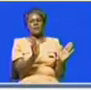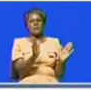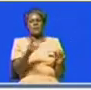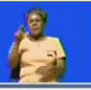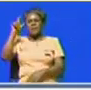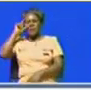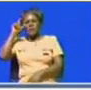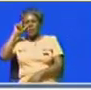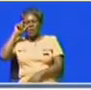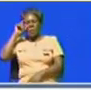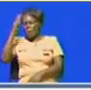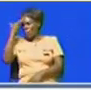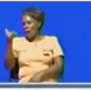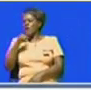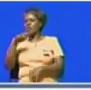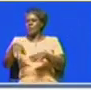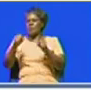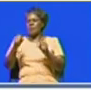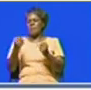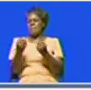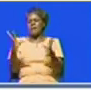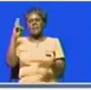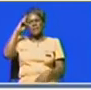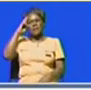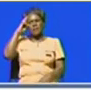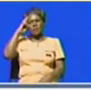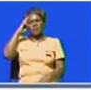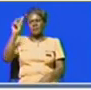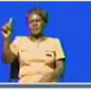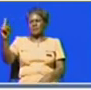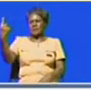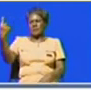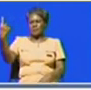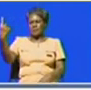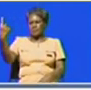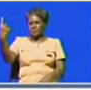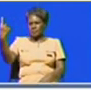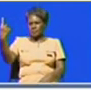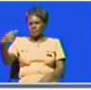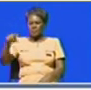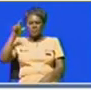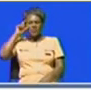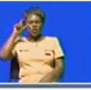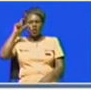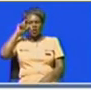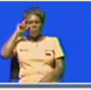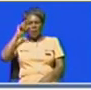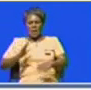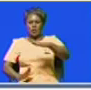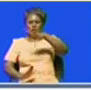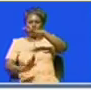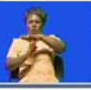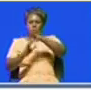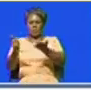and not Chebukati as well? For a number of reasons. First of all, Chiloba is the head of